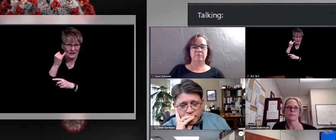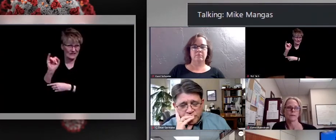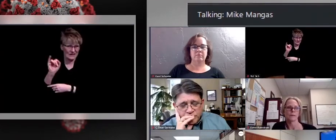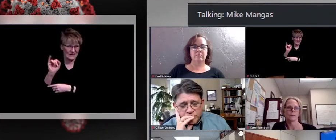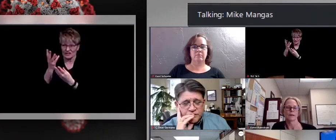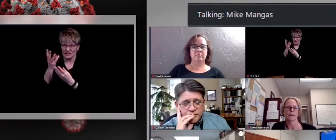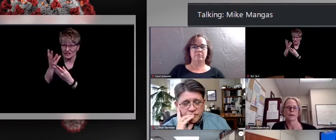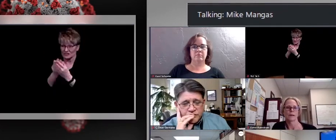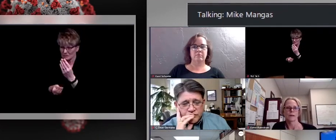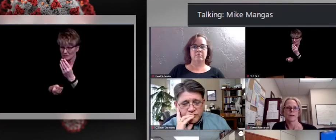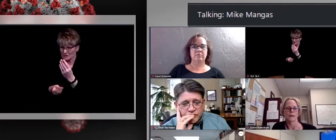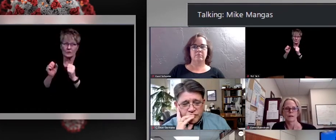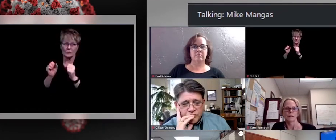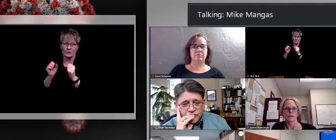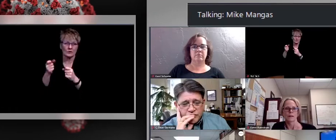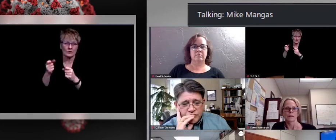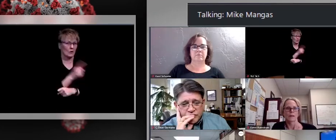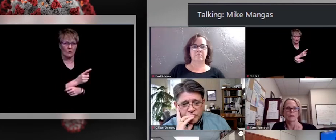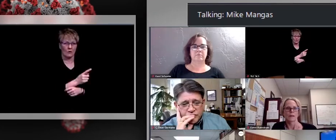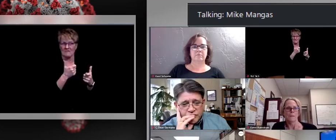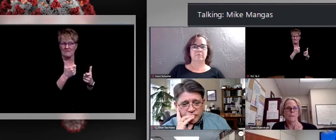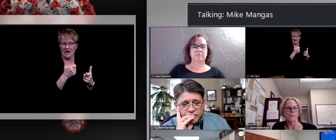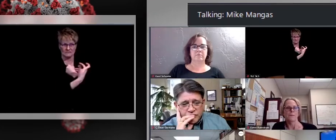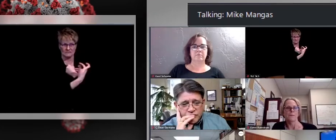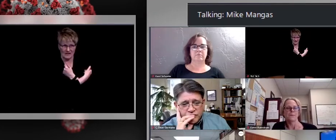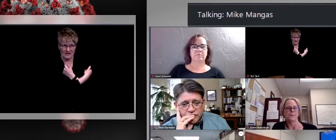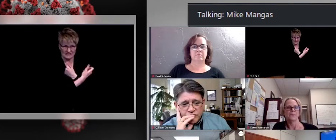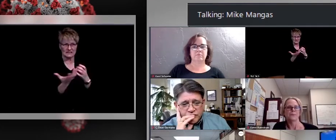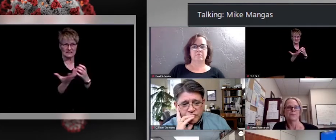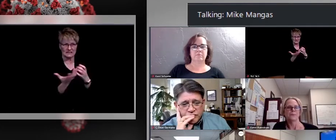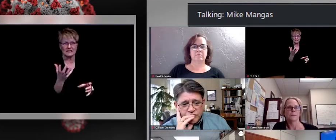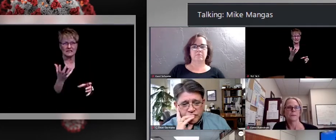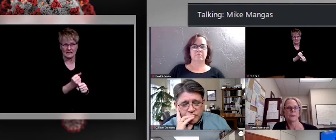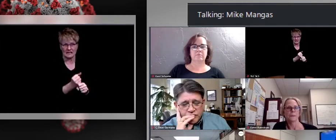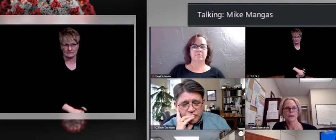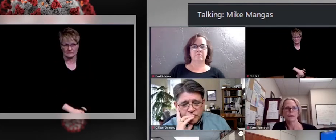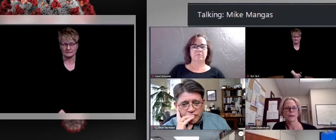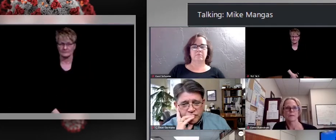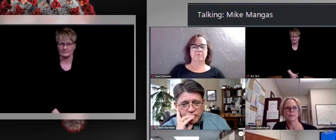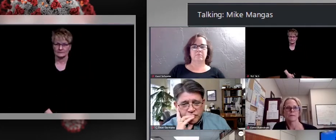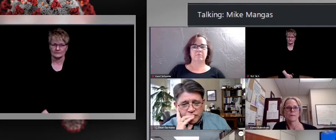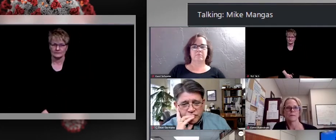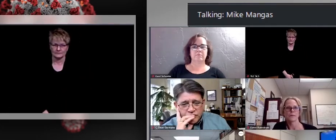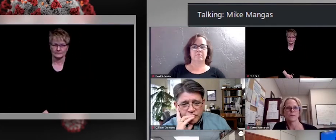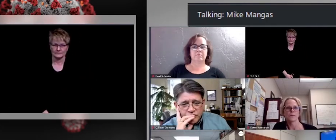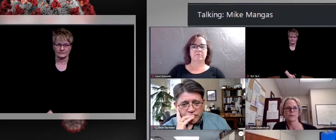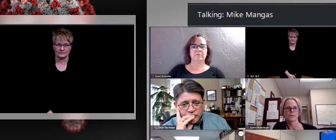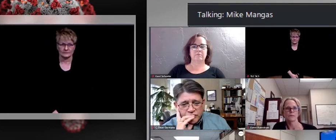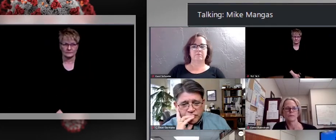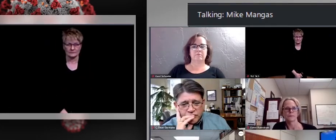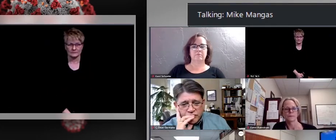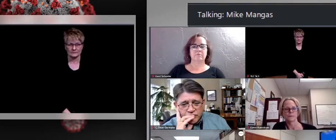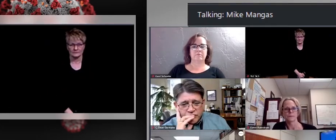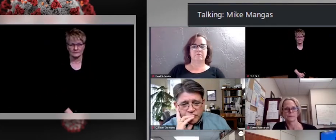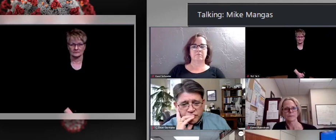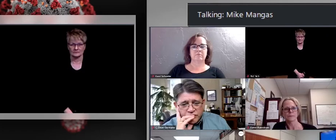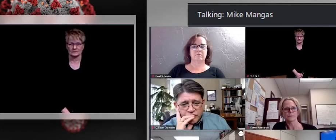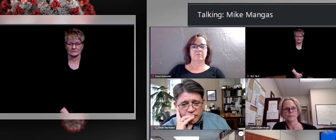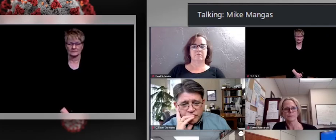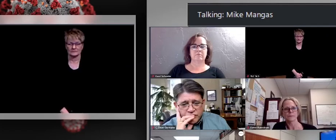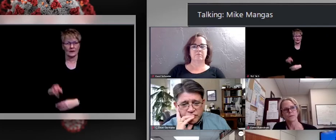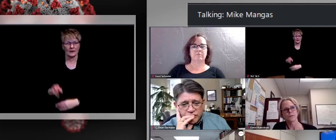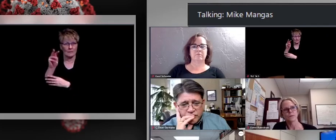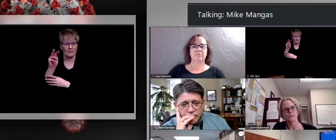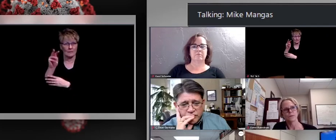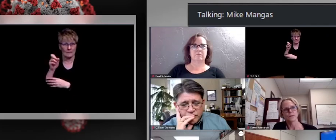I have heard, and of course you're the doctor, but I've heard from people that it may not be good to get one right away because of your immune system,